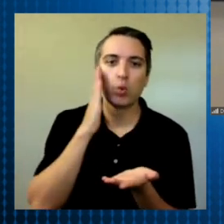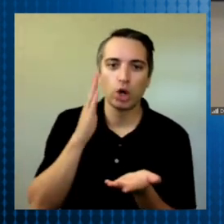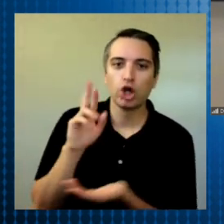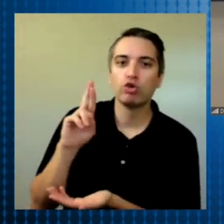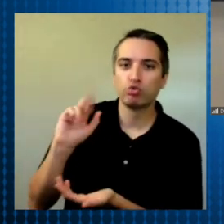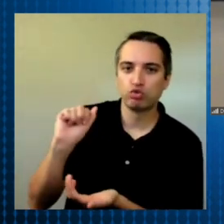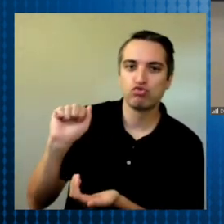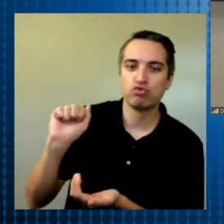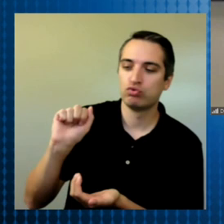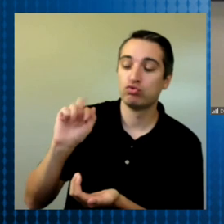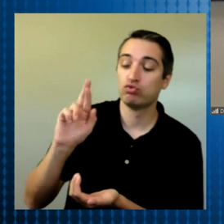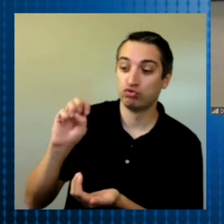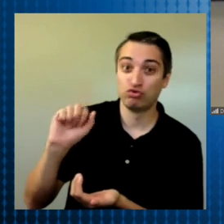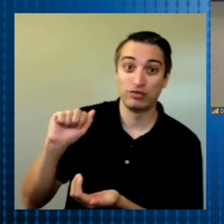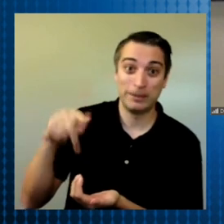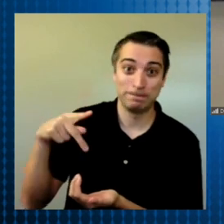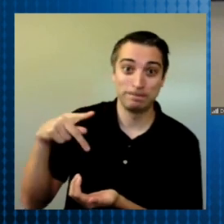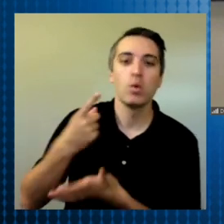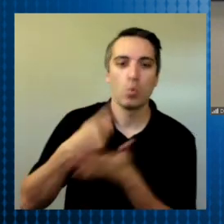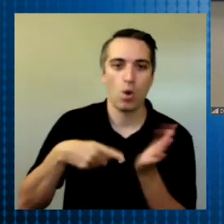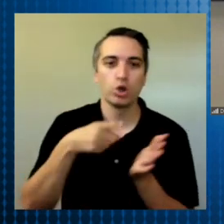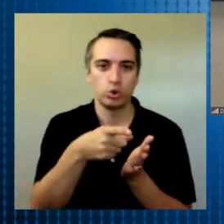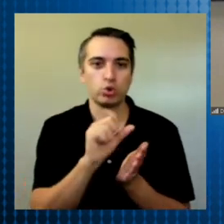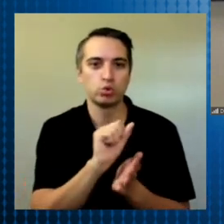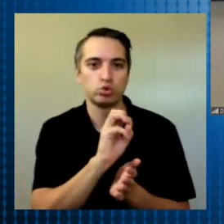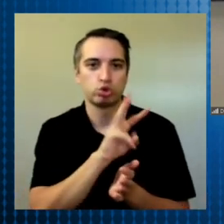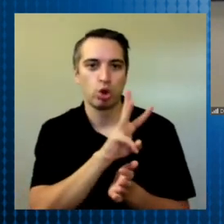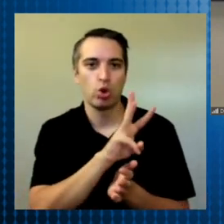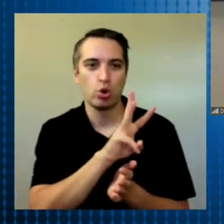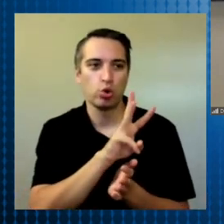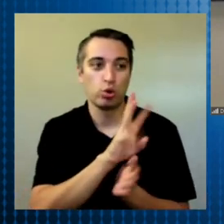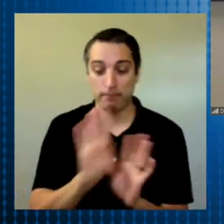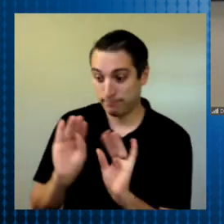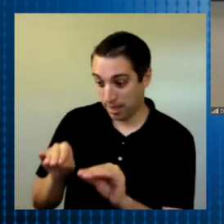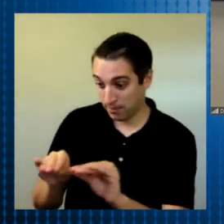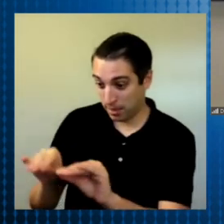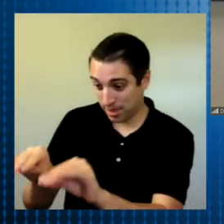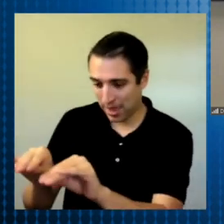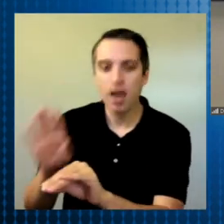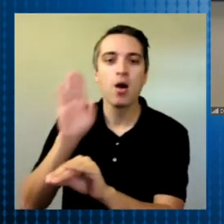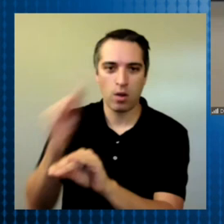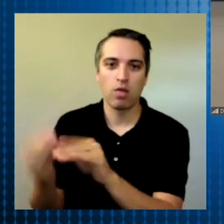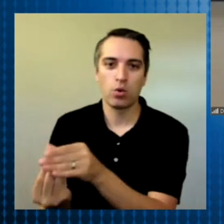the world that I am supposed to be as blessed as I am financially and otherwise, being a solid